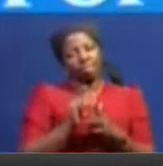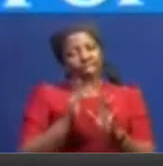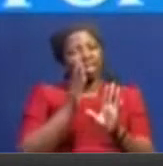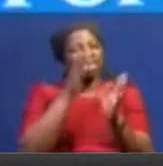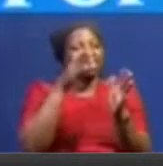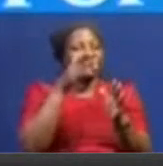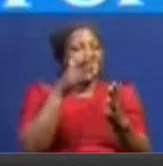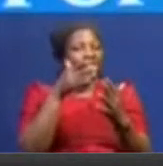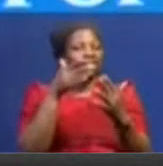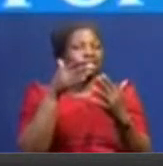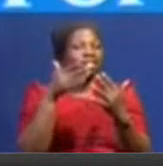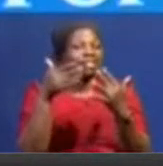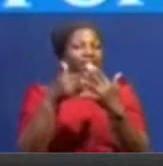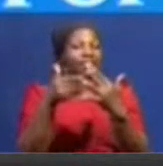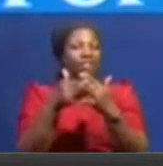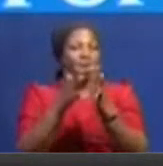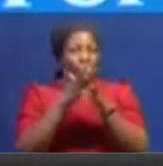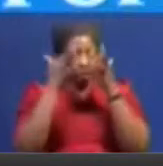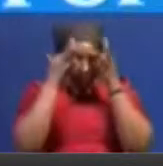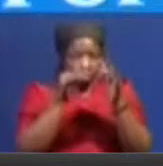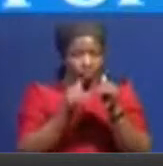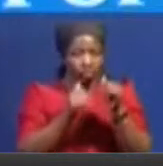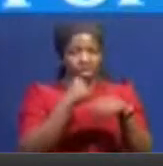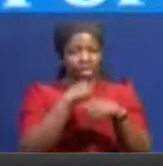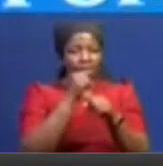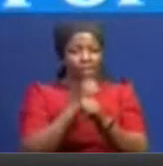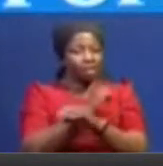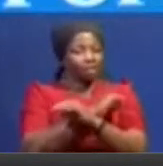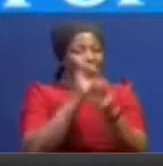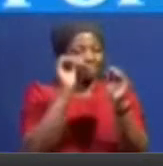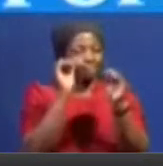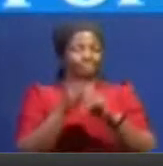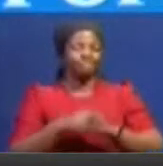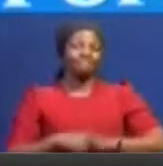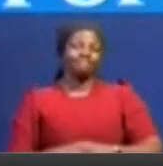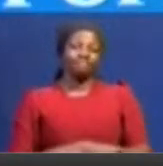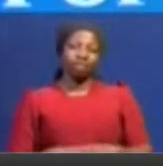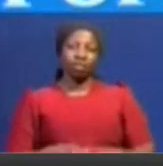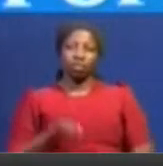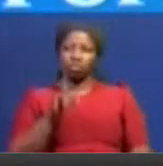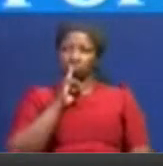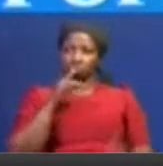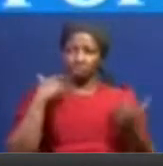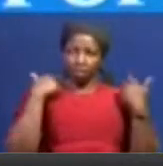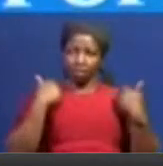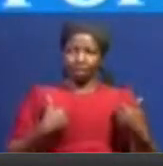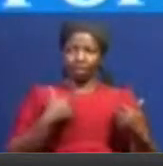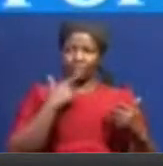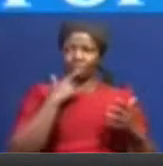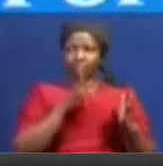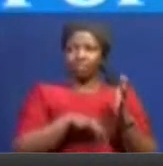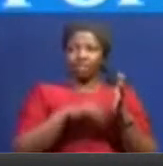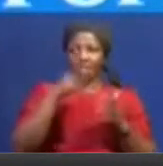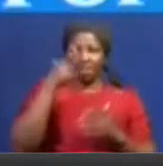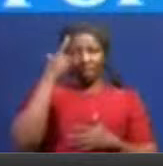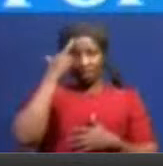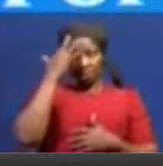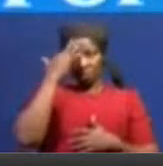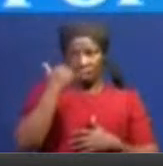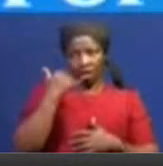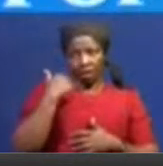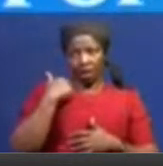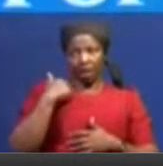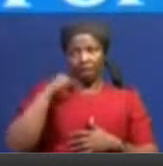legitimacy of the judgment they make, that is made by the majority. What I'm saying is the reason we have so many